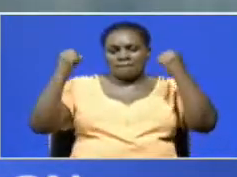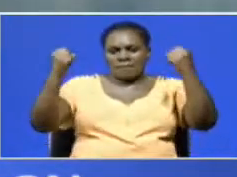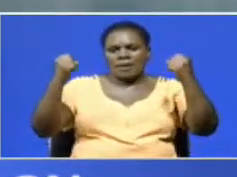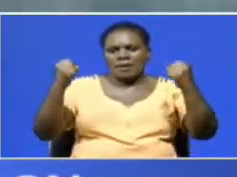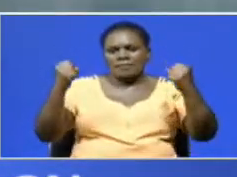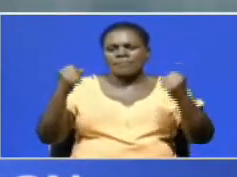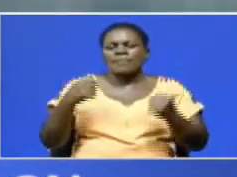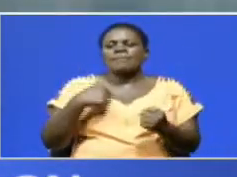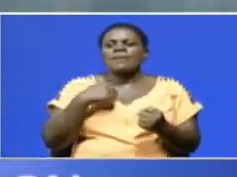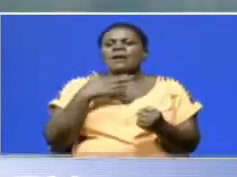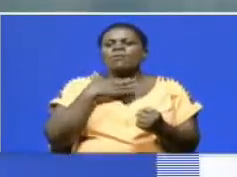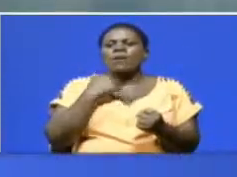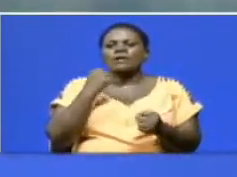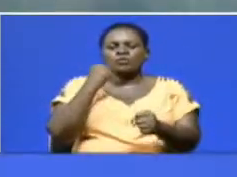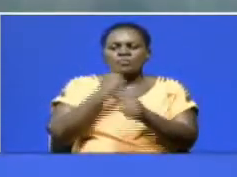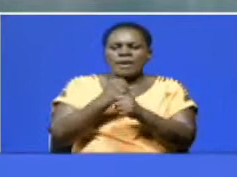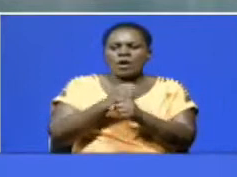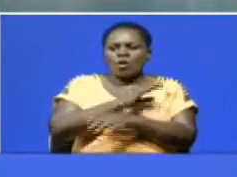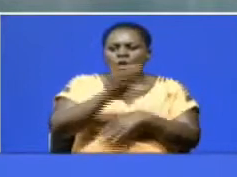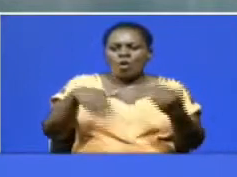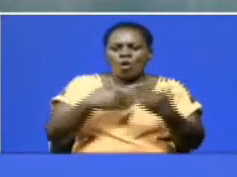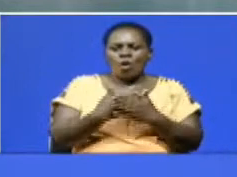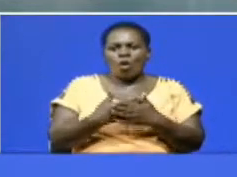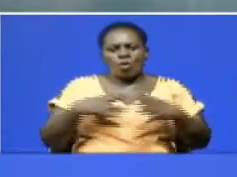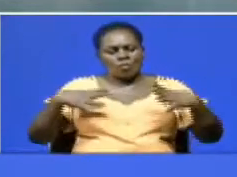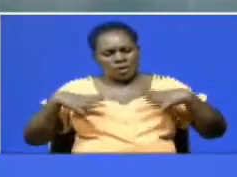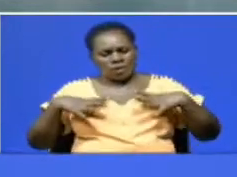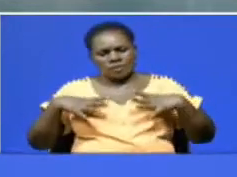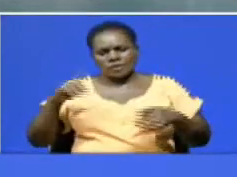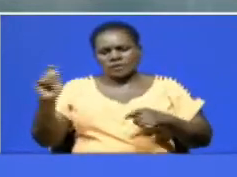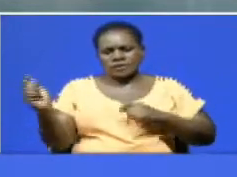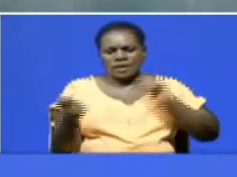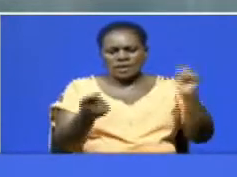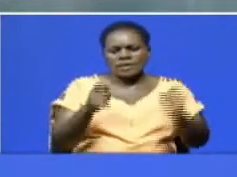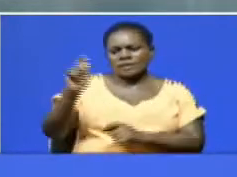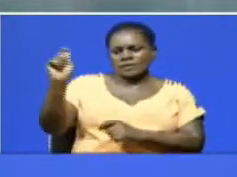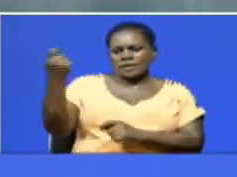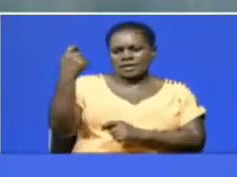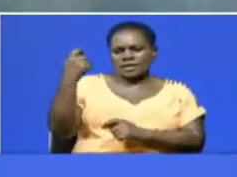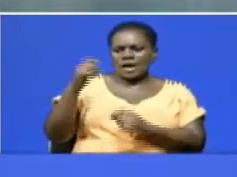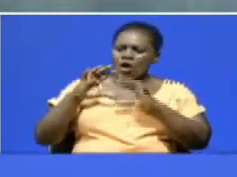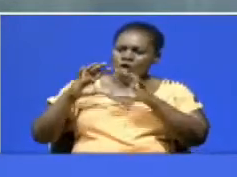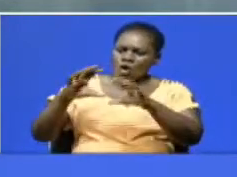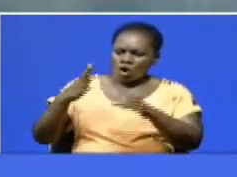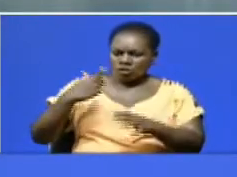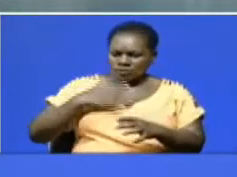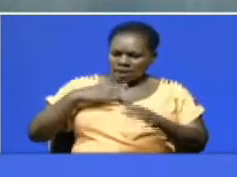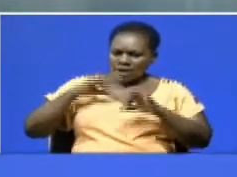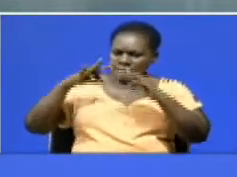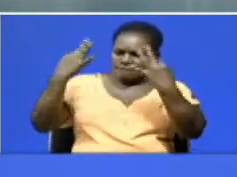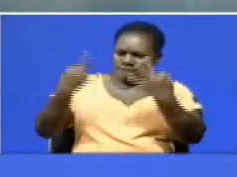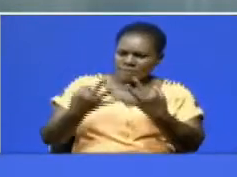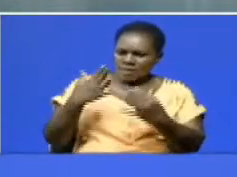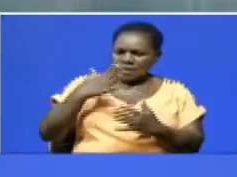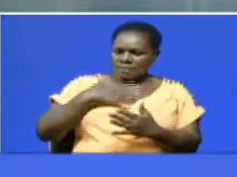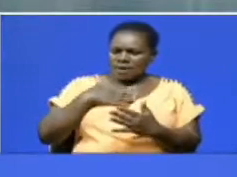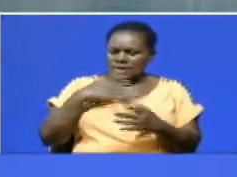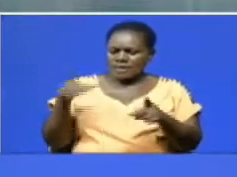me is that I want to make everyone proud, Tennis Kenya, my coaches, family,